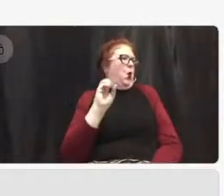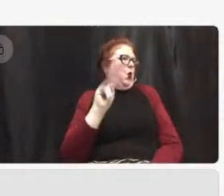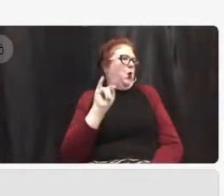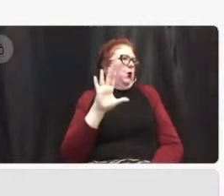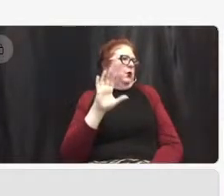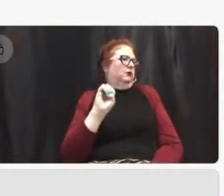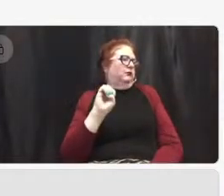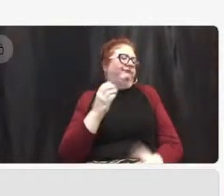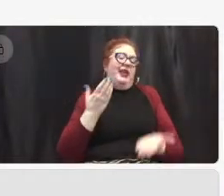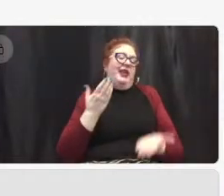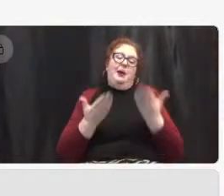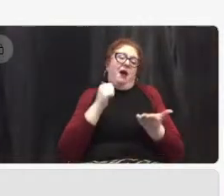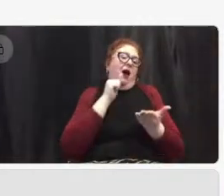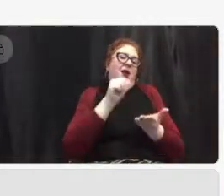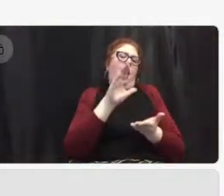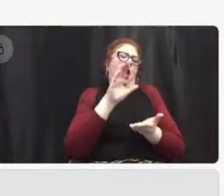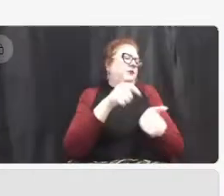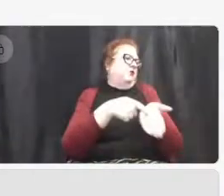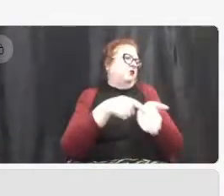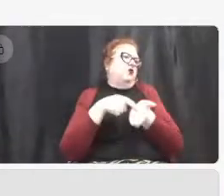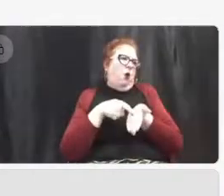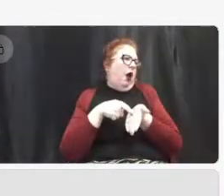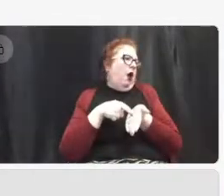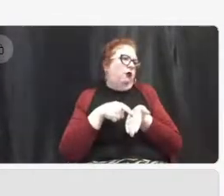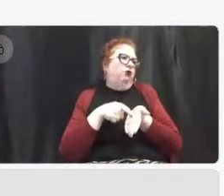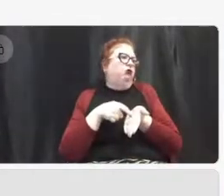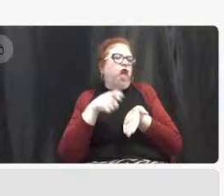weren't required to get one, but still, it